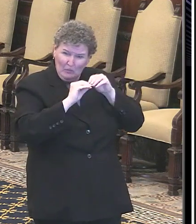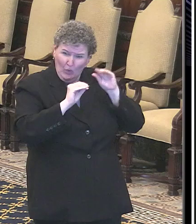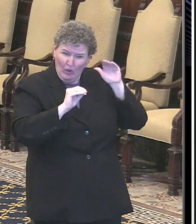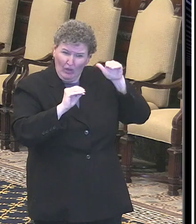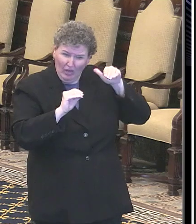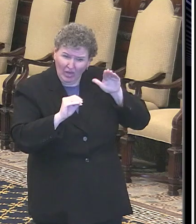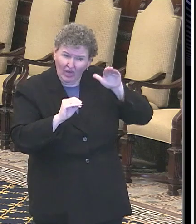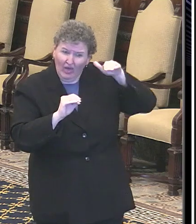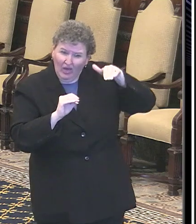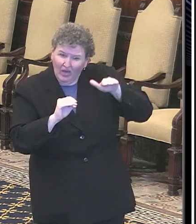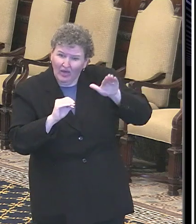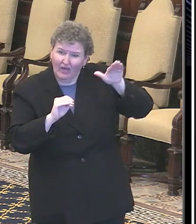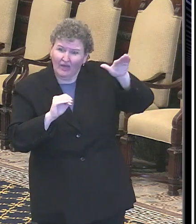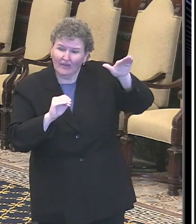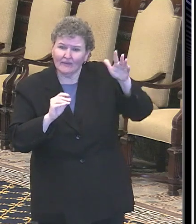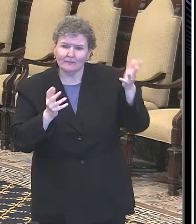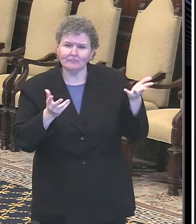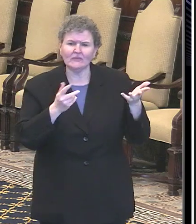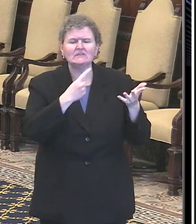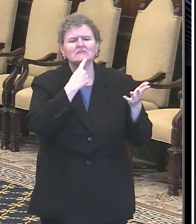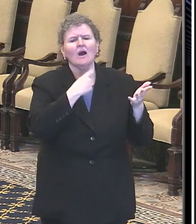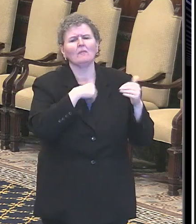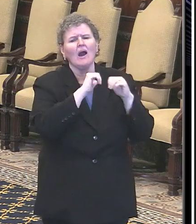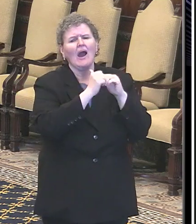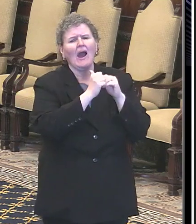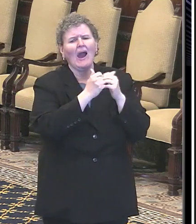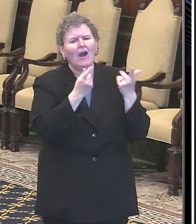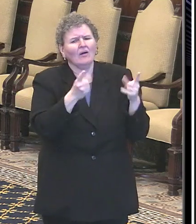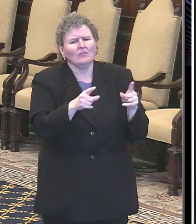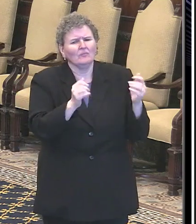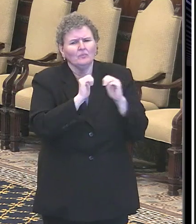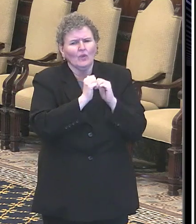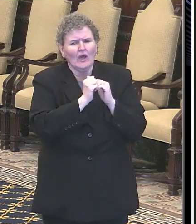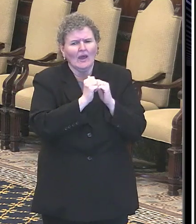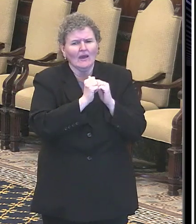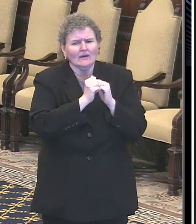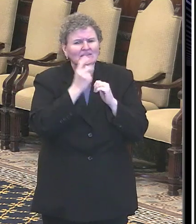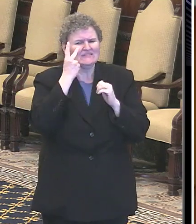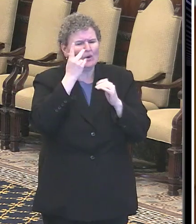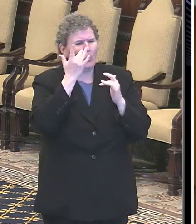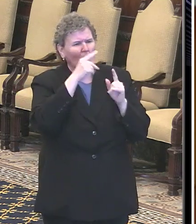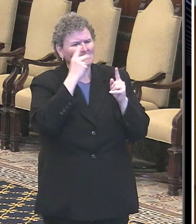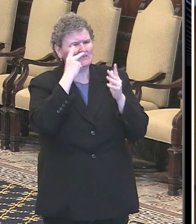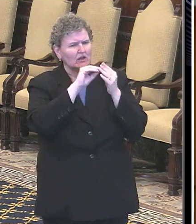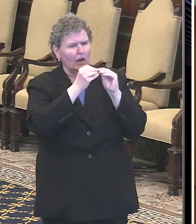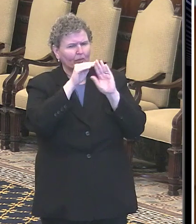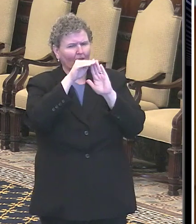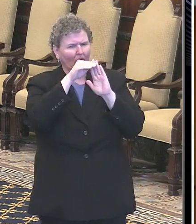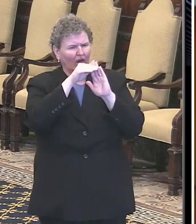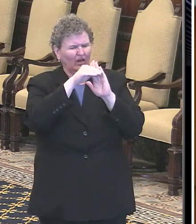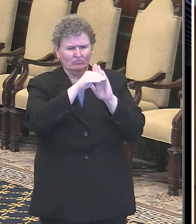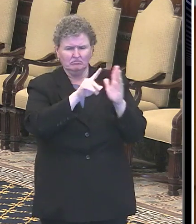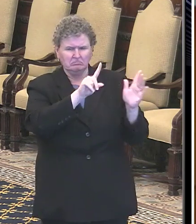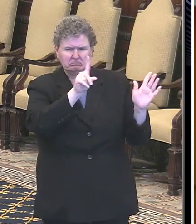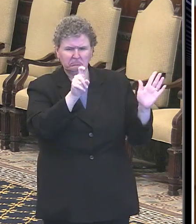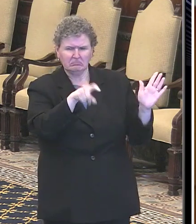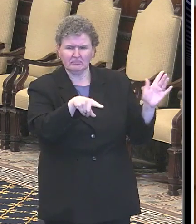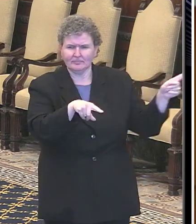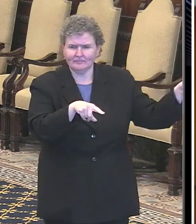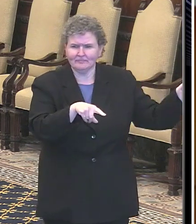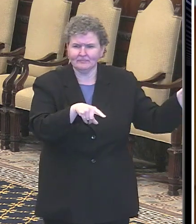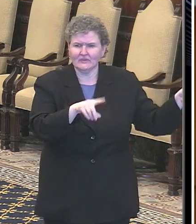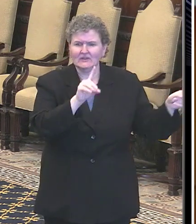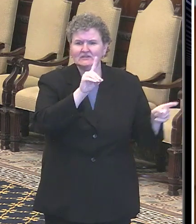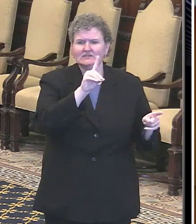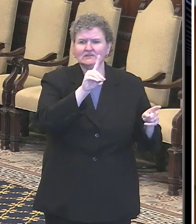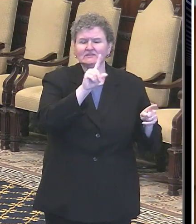Tell me how that works, and how are you seeing that that's still the case? Yeah, so our data comes in batches, and in